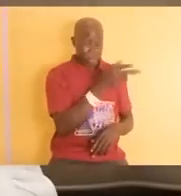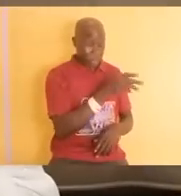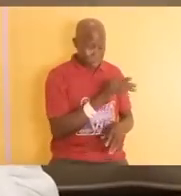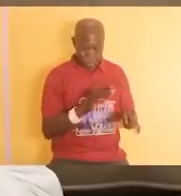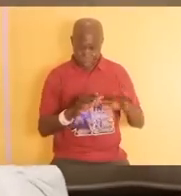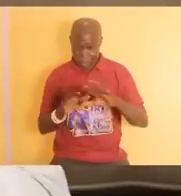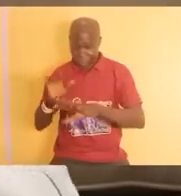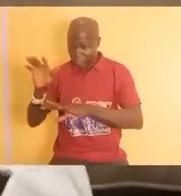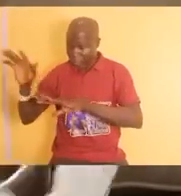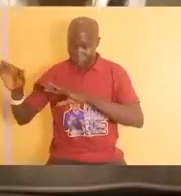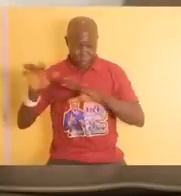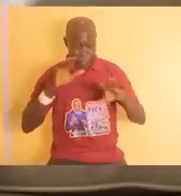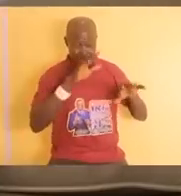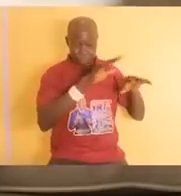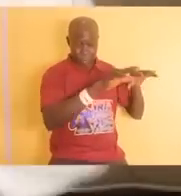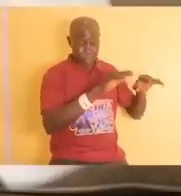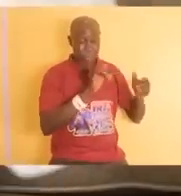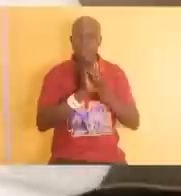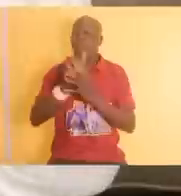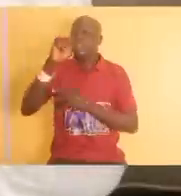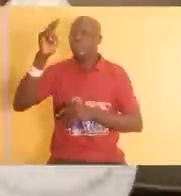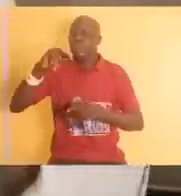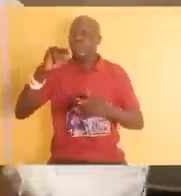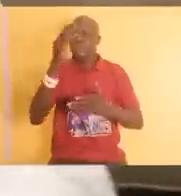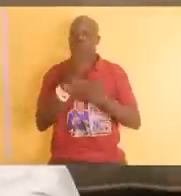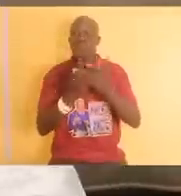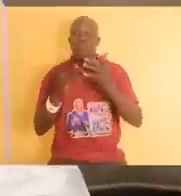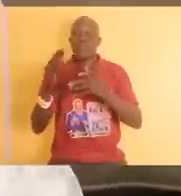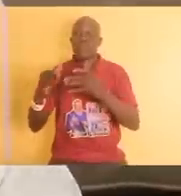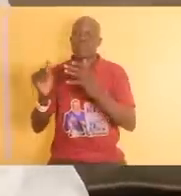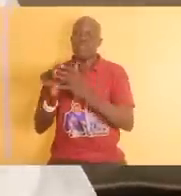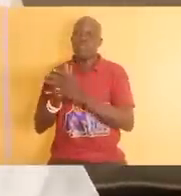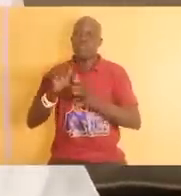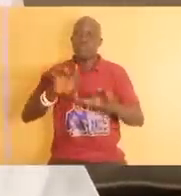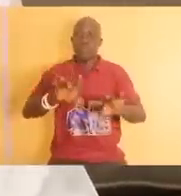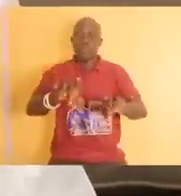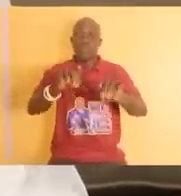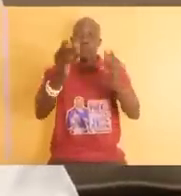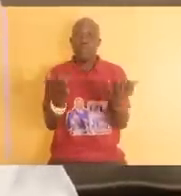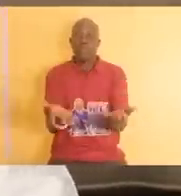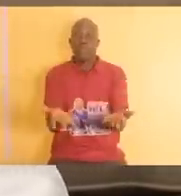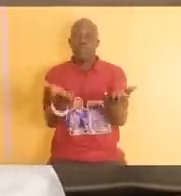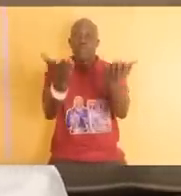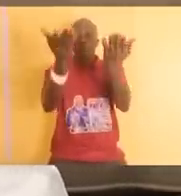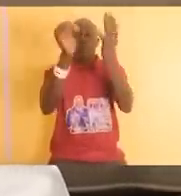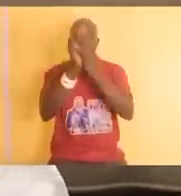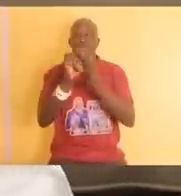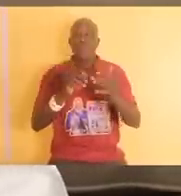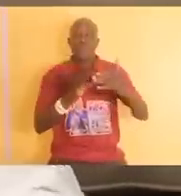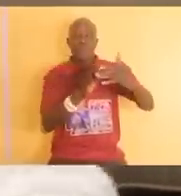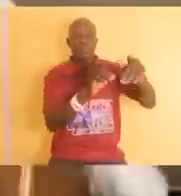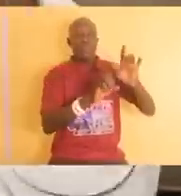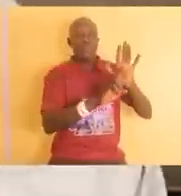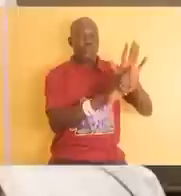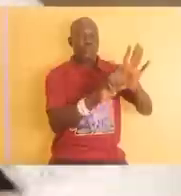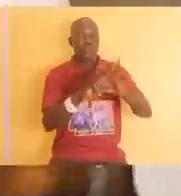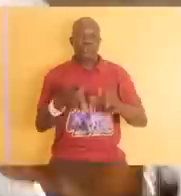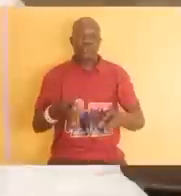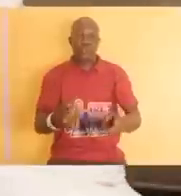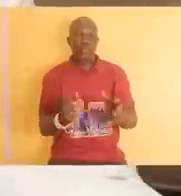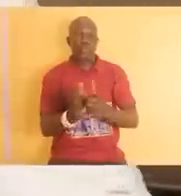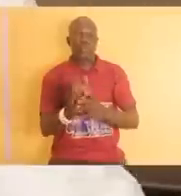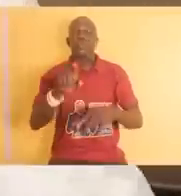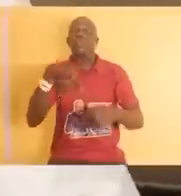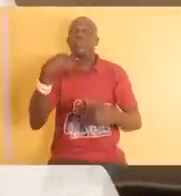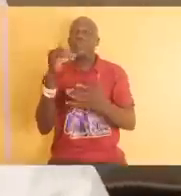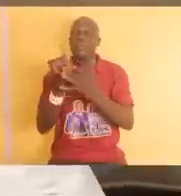You are just working. So, only when you need somebody. Day. Thou will raise it up. Toma funa, thou will show you the way. I suppose